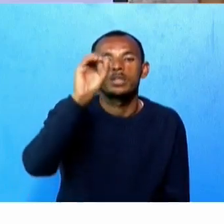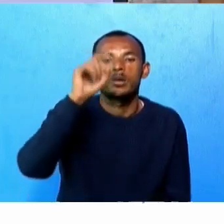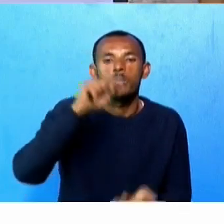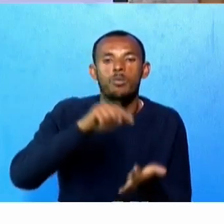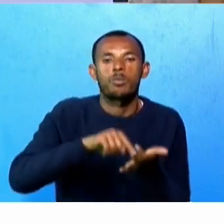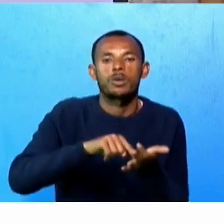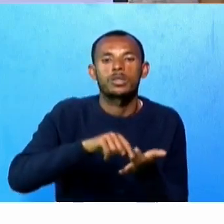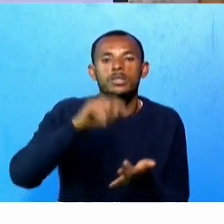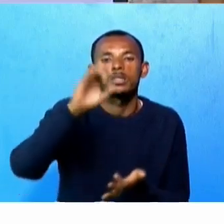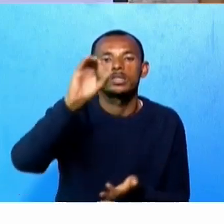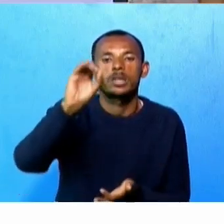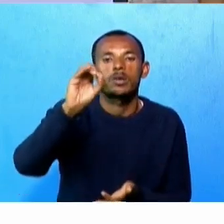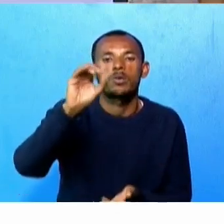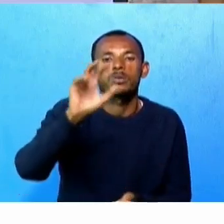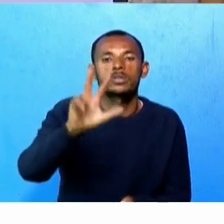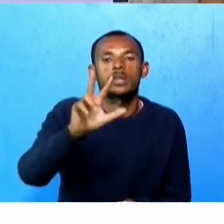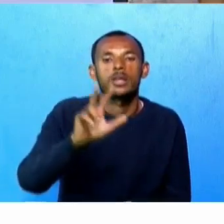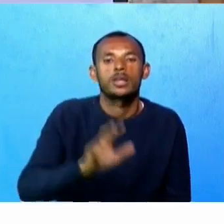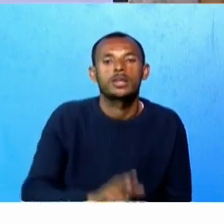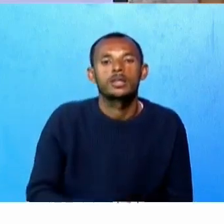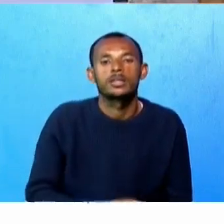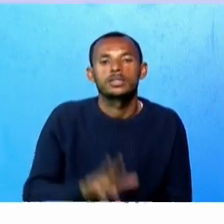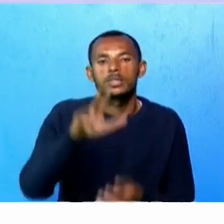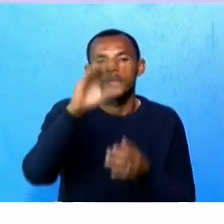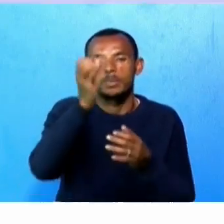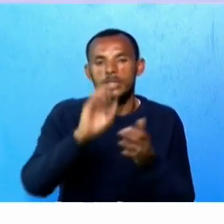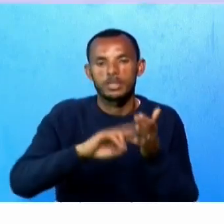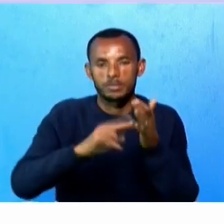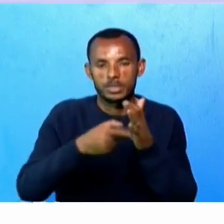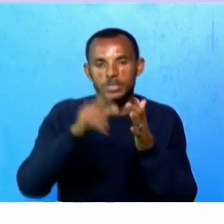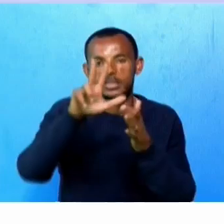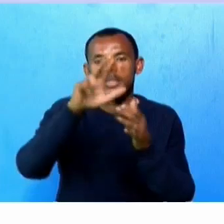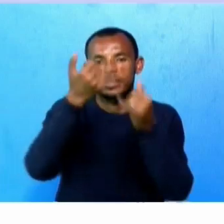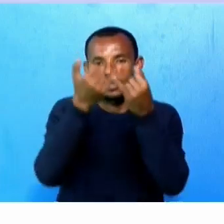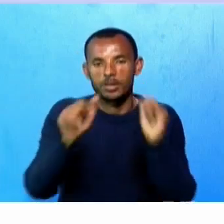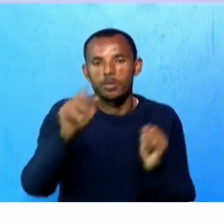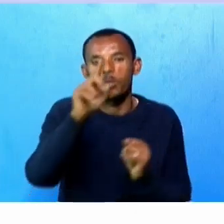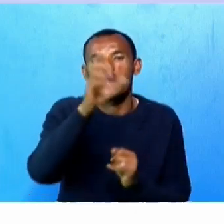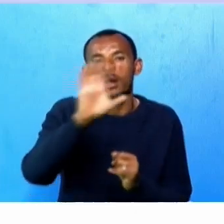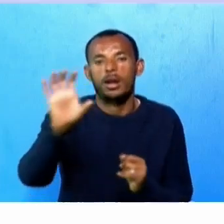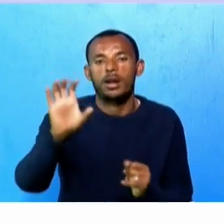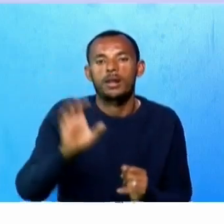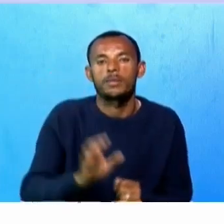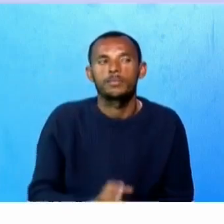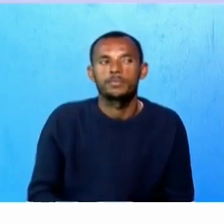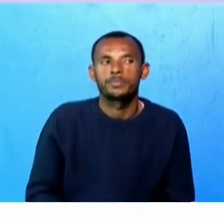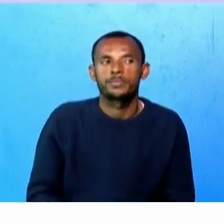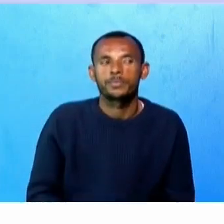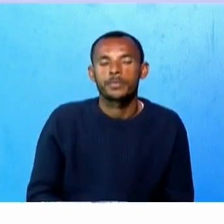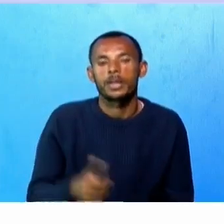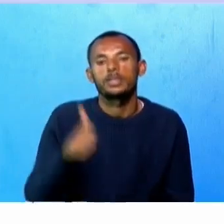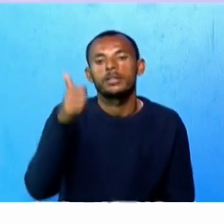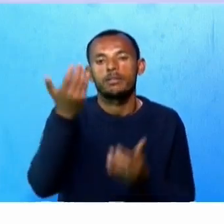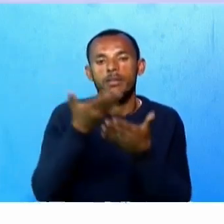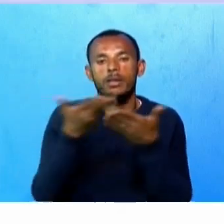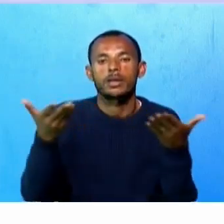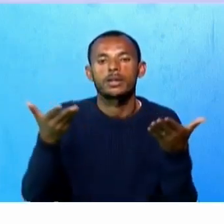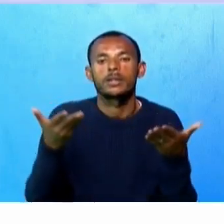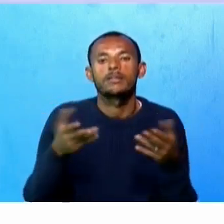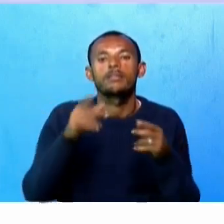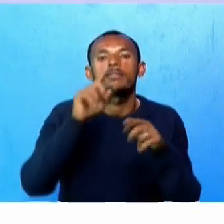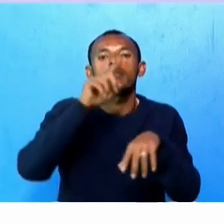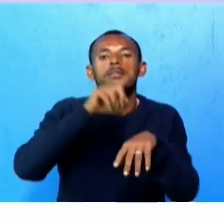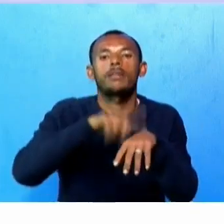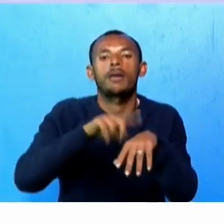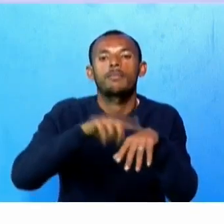0.03 because 3% means 3 over 100. The other thing is the time is